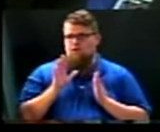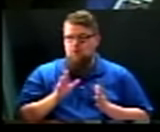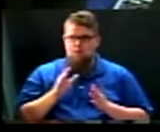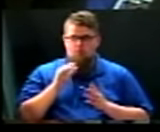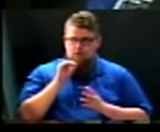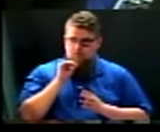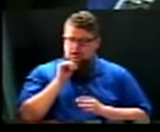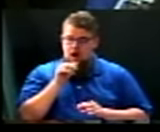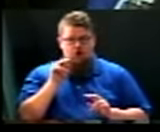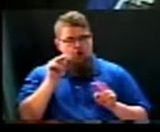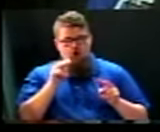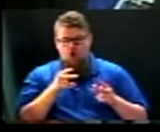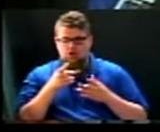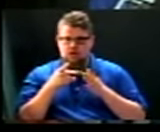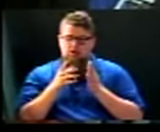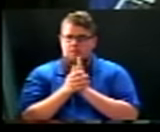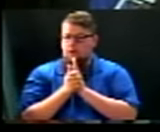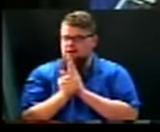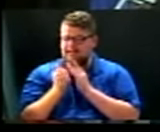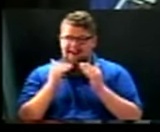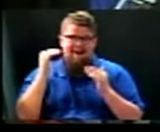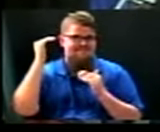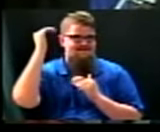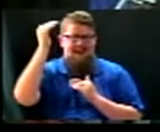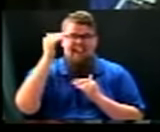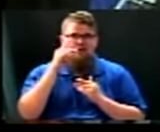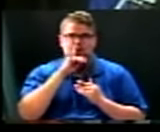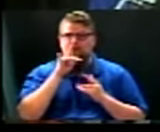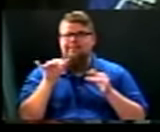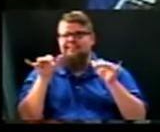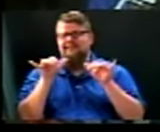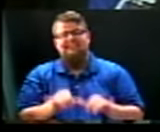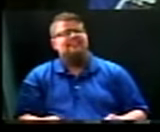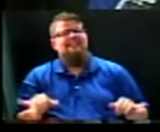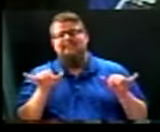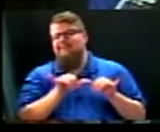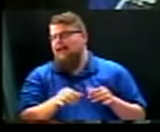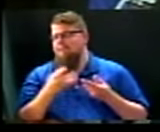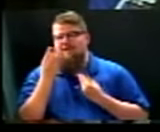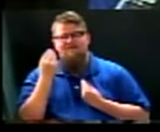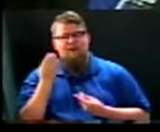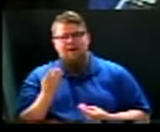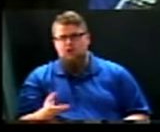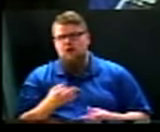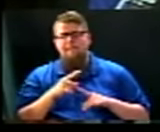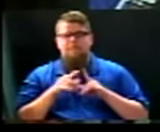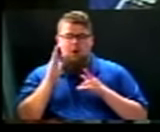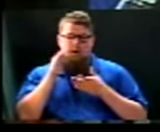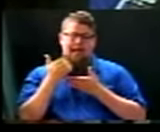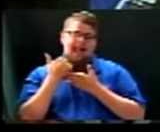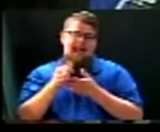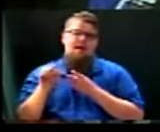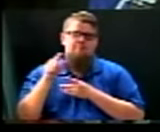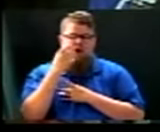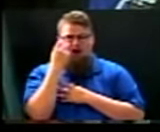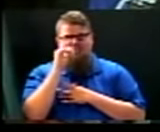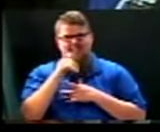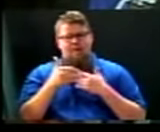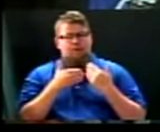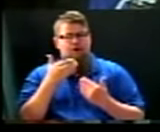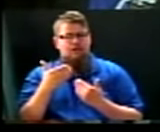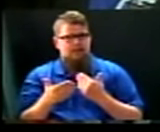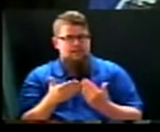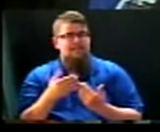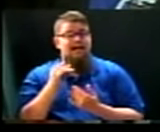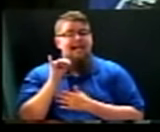and look at the proficient and advanced. It's basically the same kind of information, but I think it will help you to understand this process